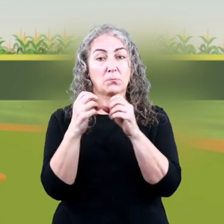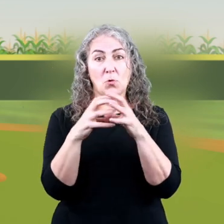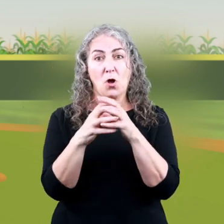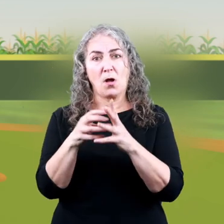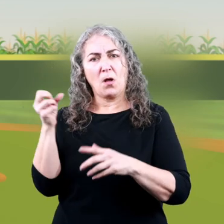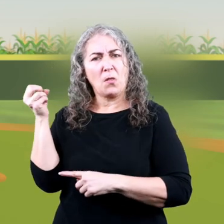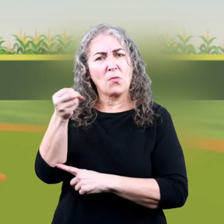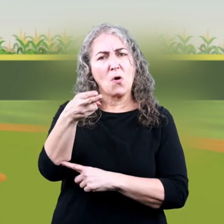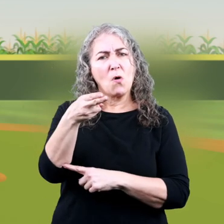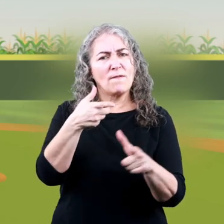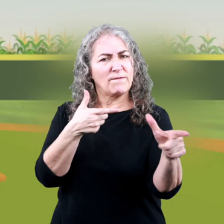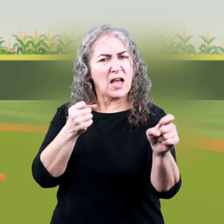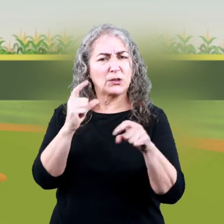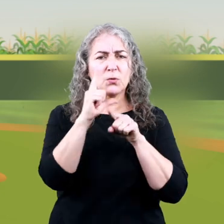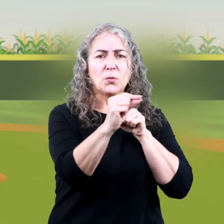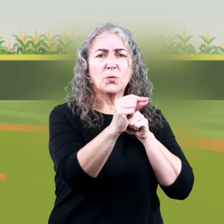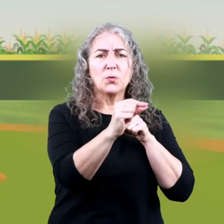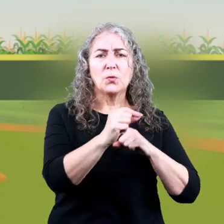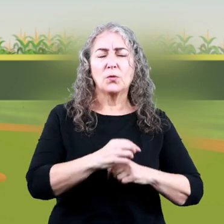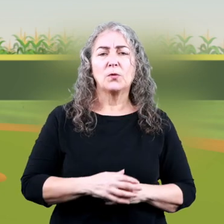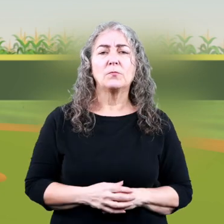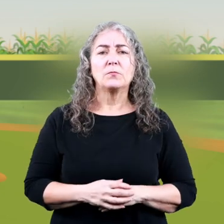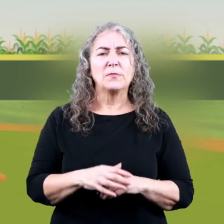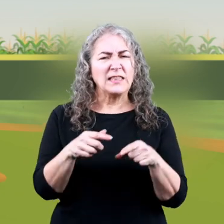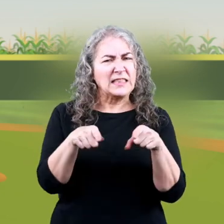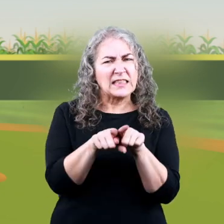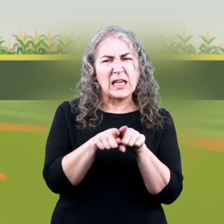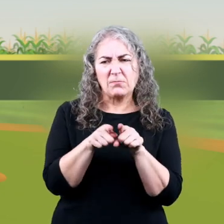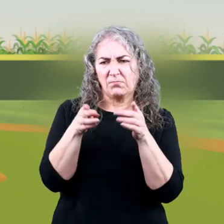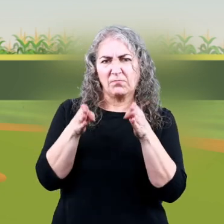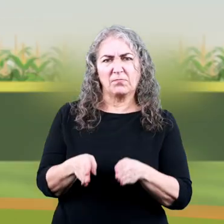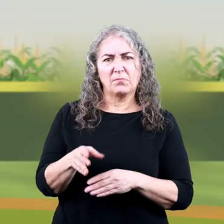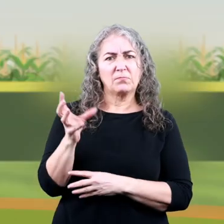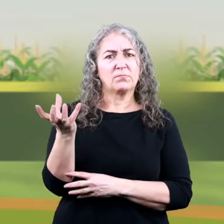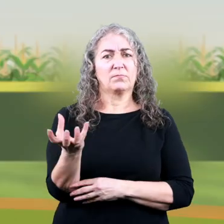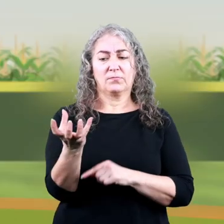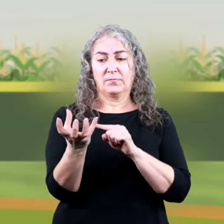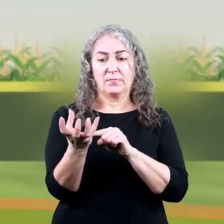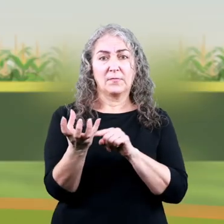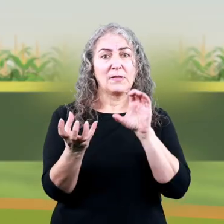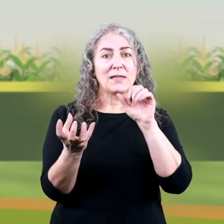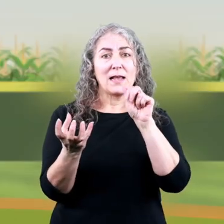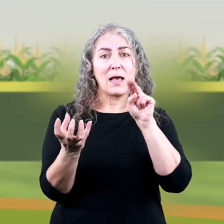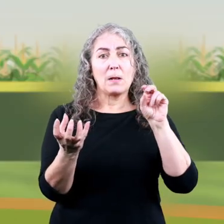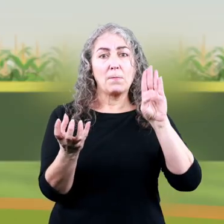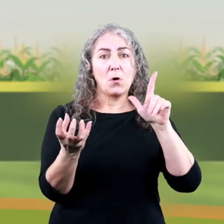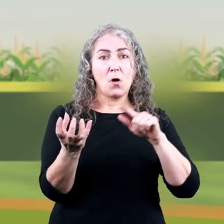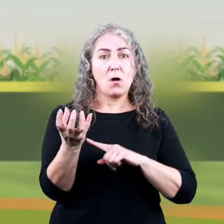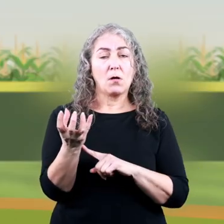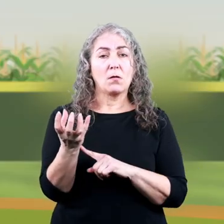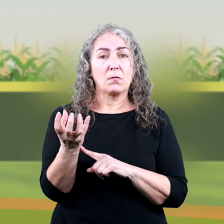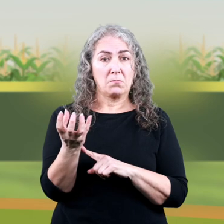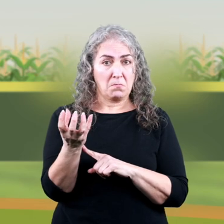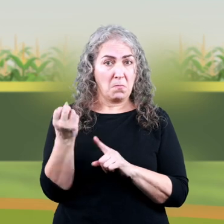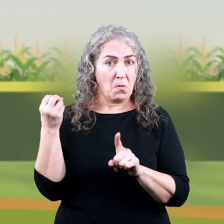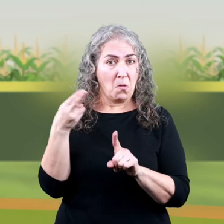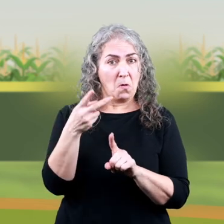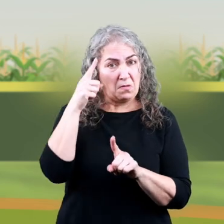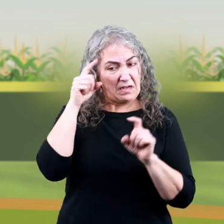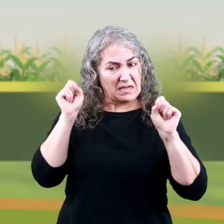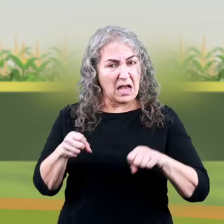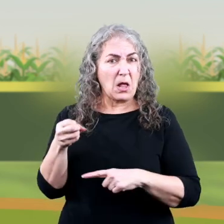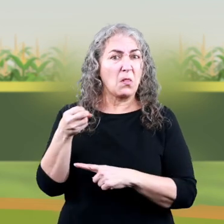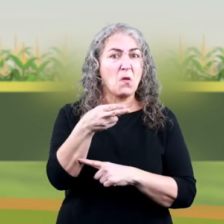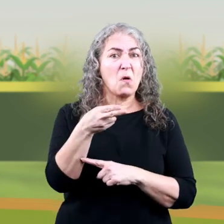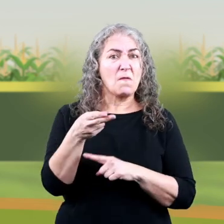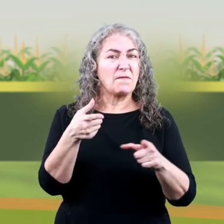very fast. But if that same pitcher was given a cannonball to throw, do you